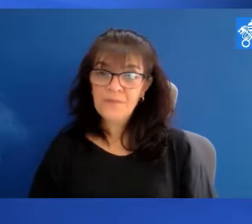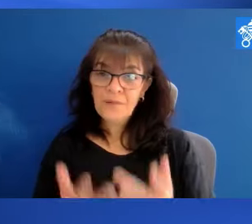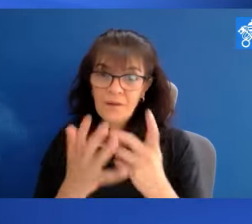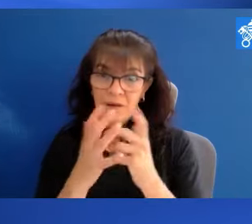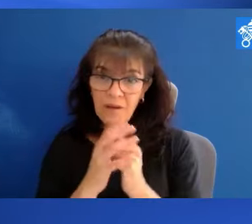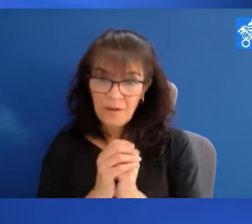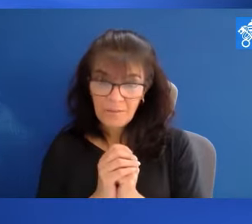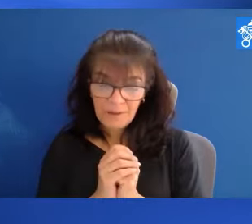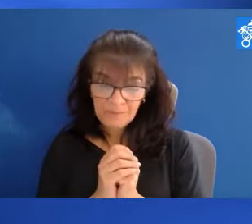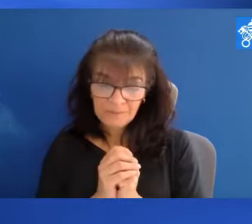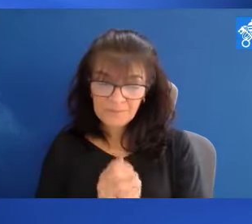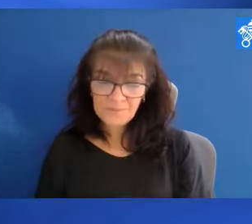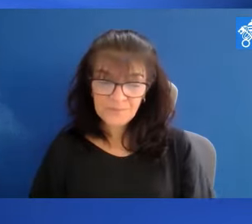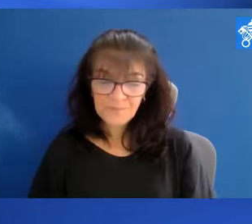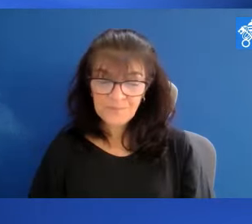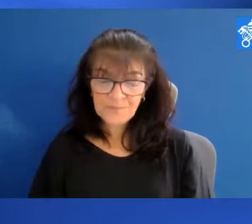malo.